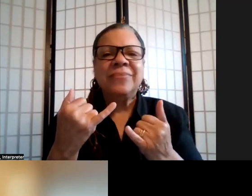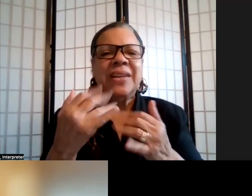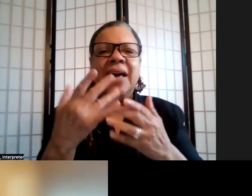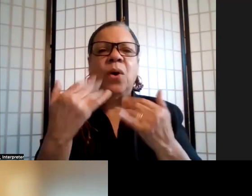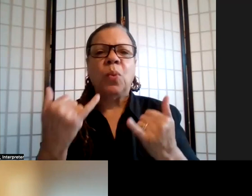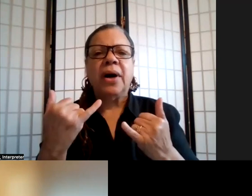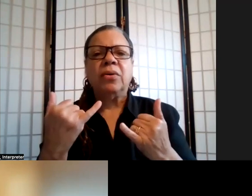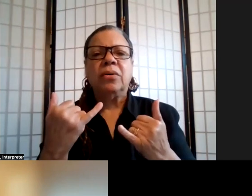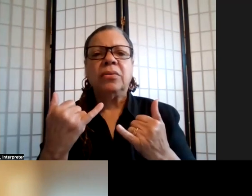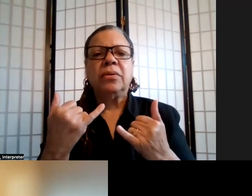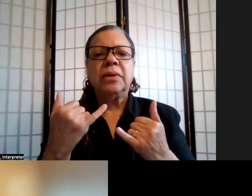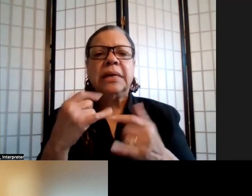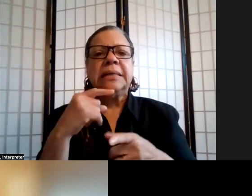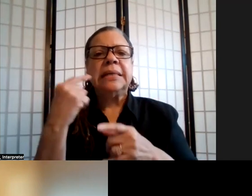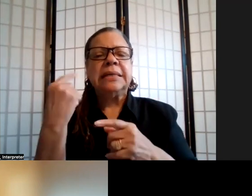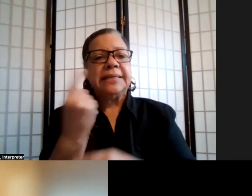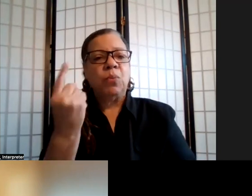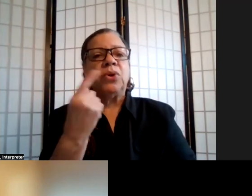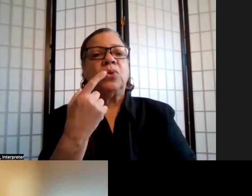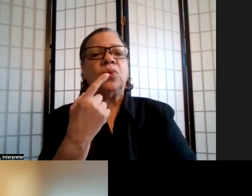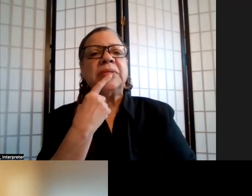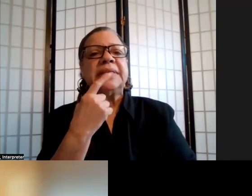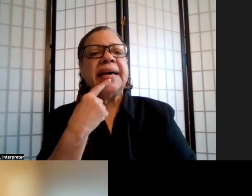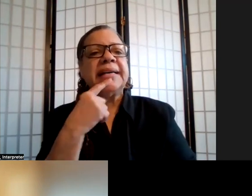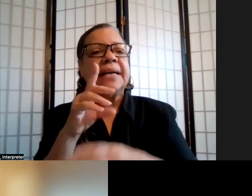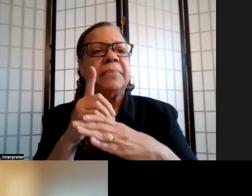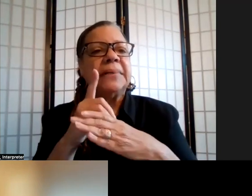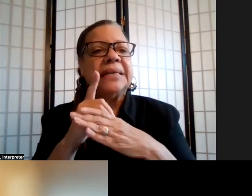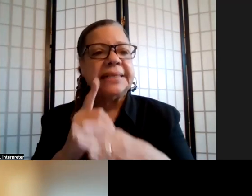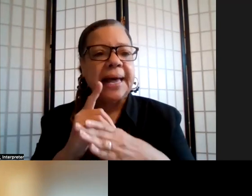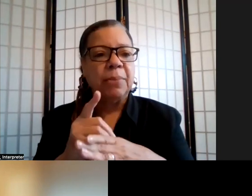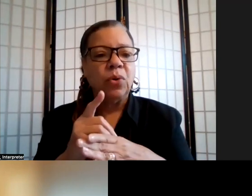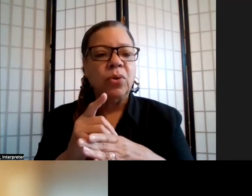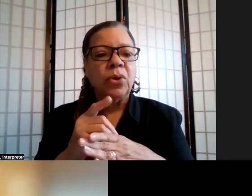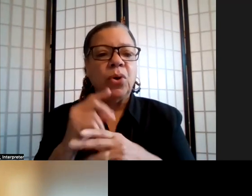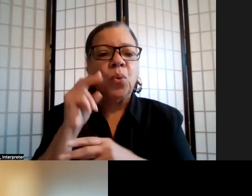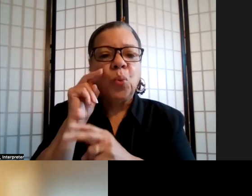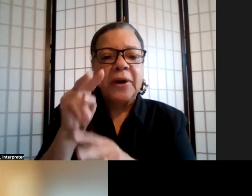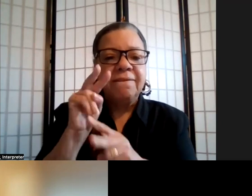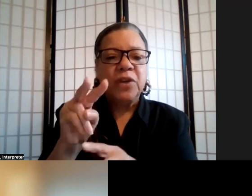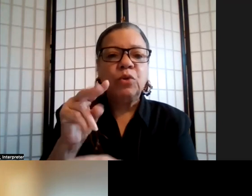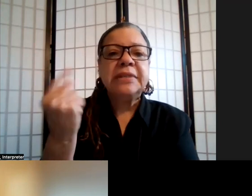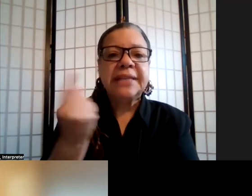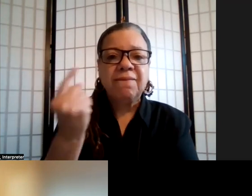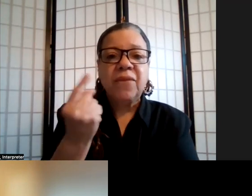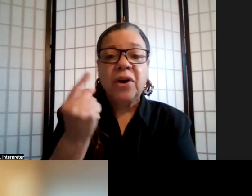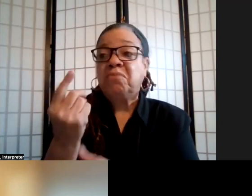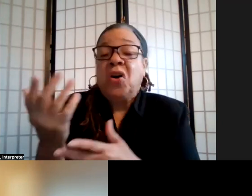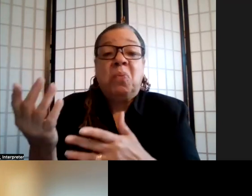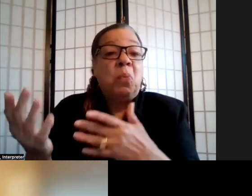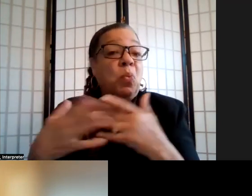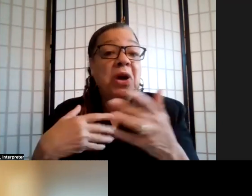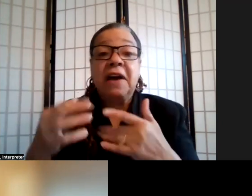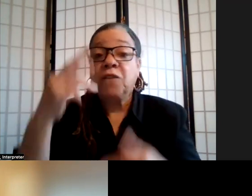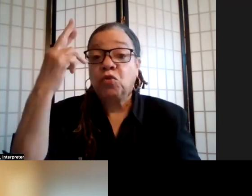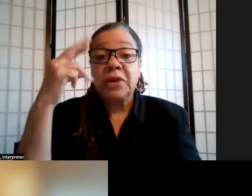Regarded is, you know, we view someone for whatever reason, maybe